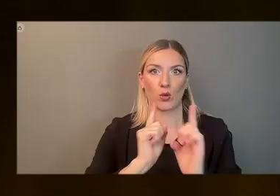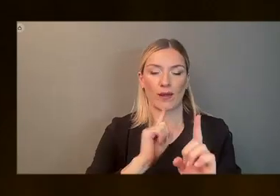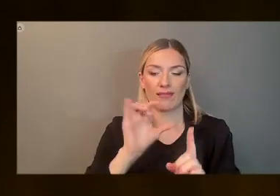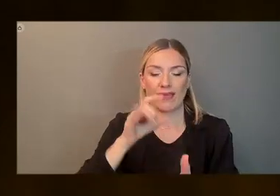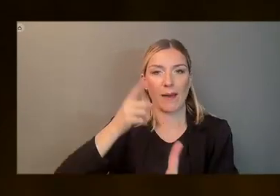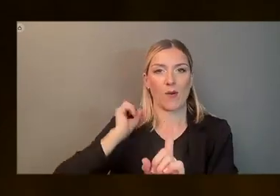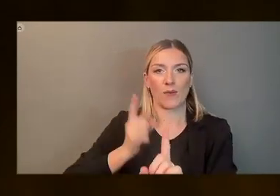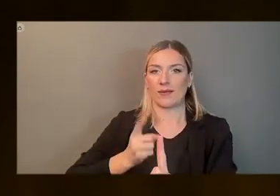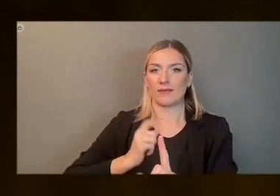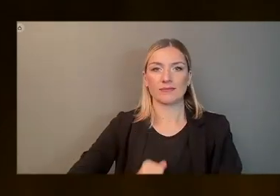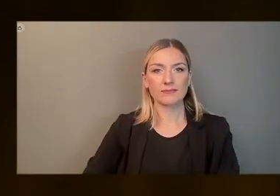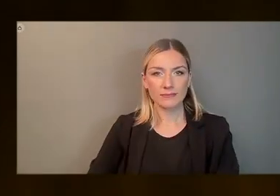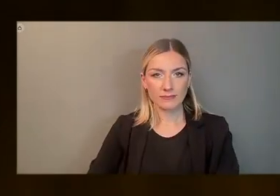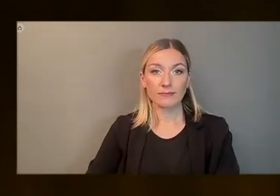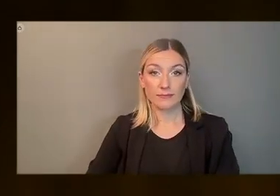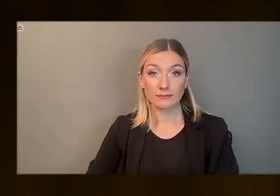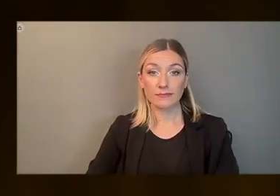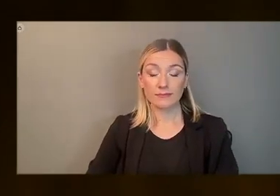point.